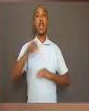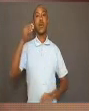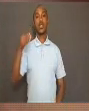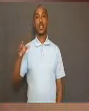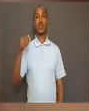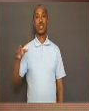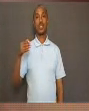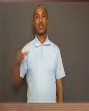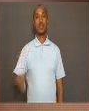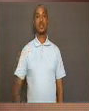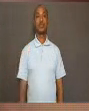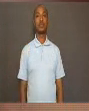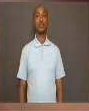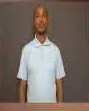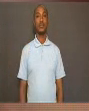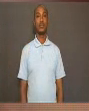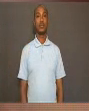aqueous solutions.